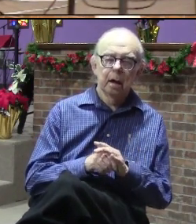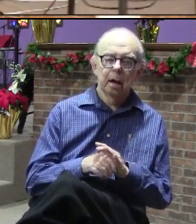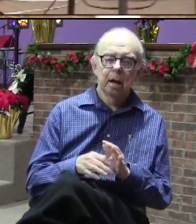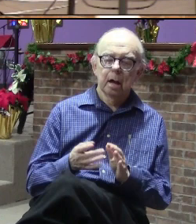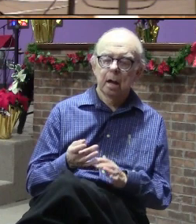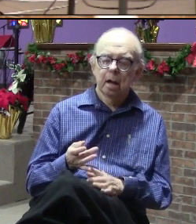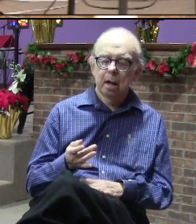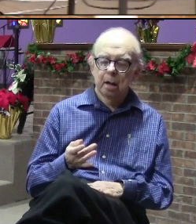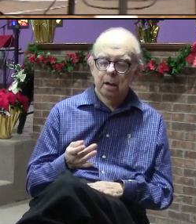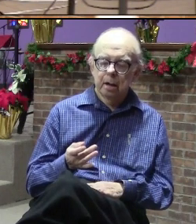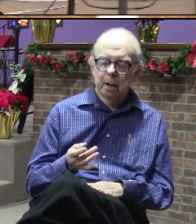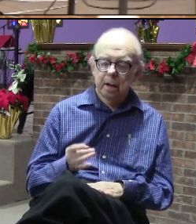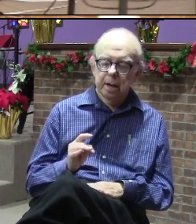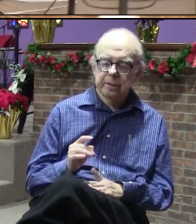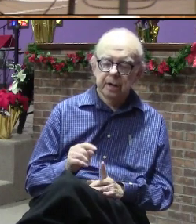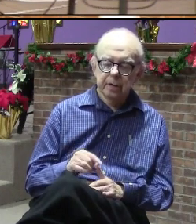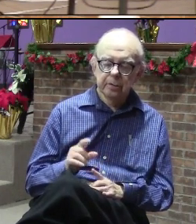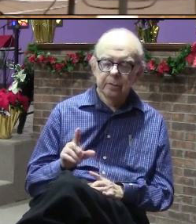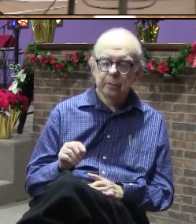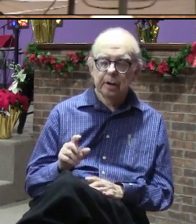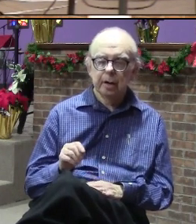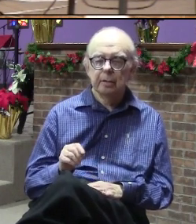we'll skip the other one.